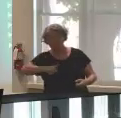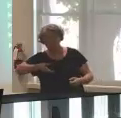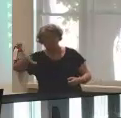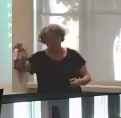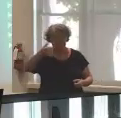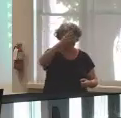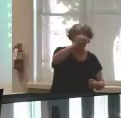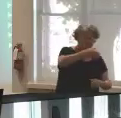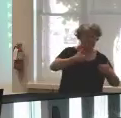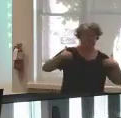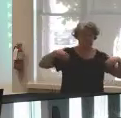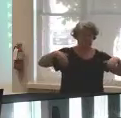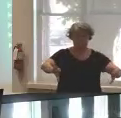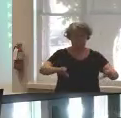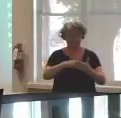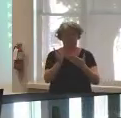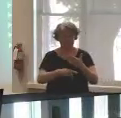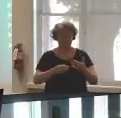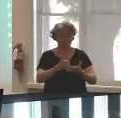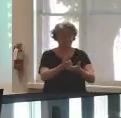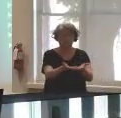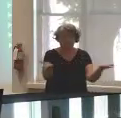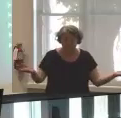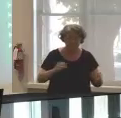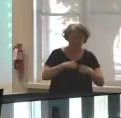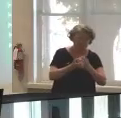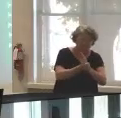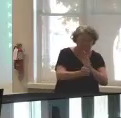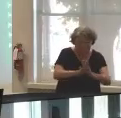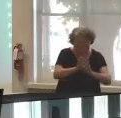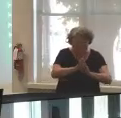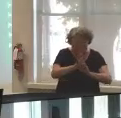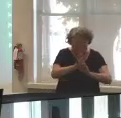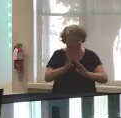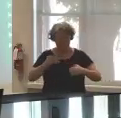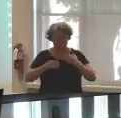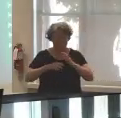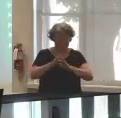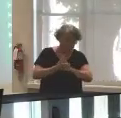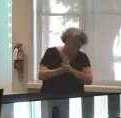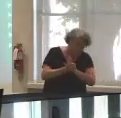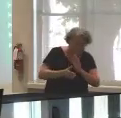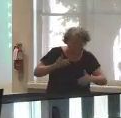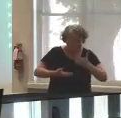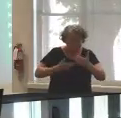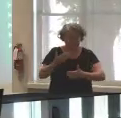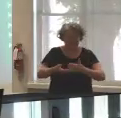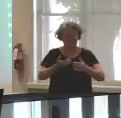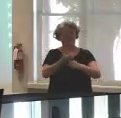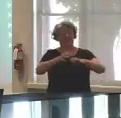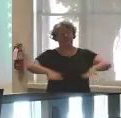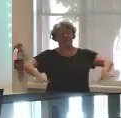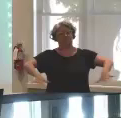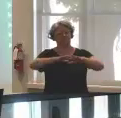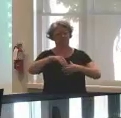empowerment programs, helping youth build social and emotional skills and self-confidence in a safe, gender-exclusive space.